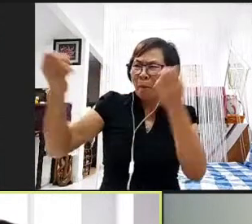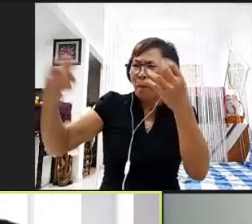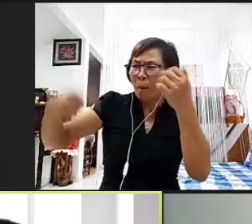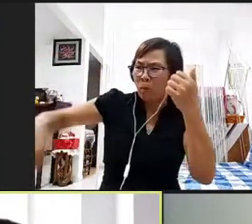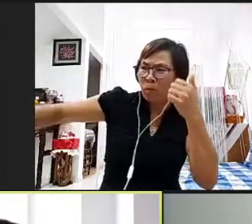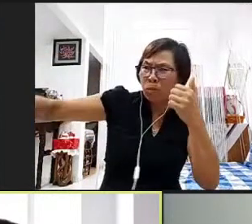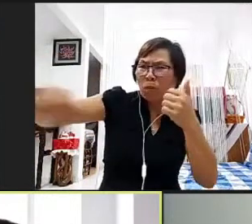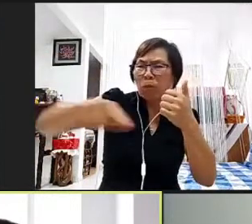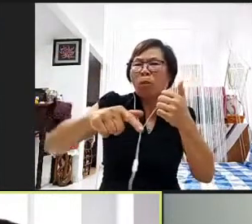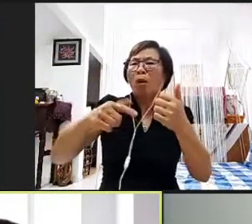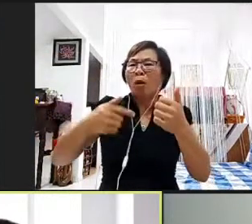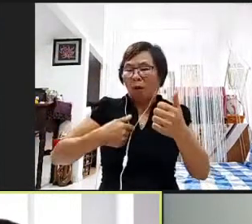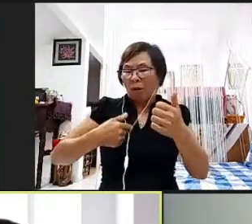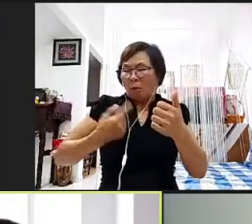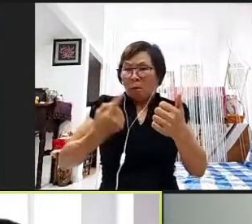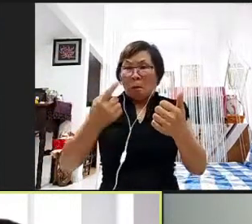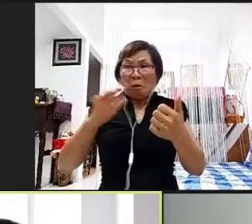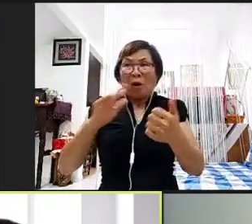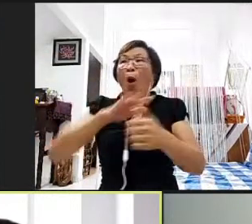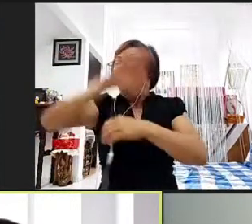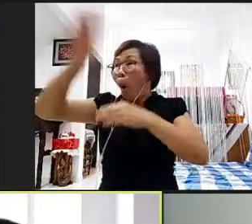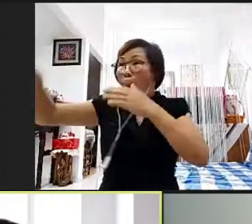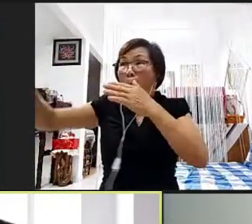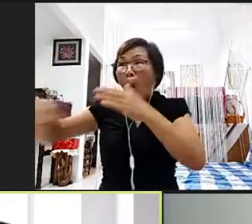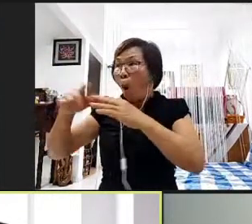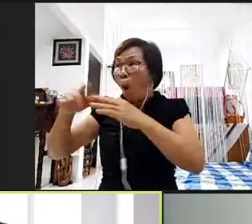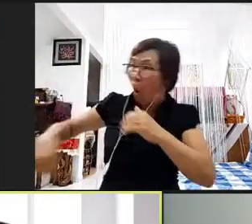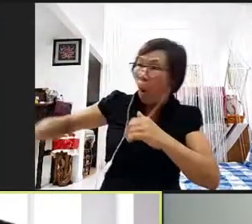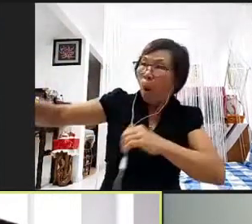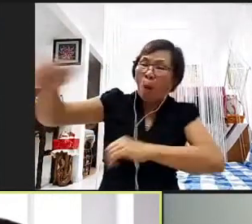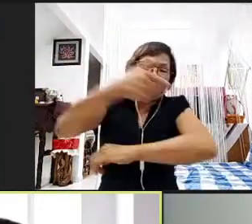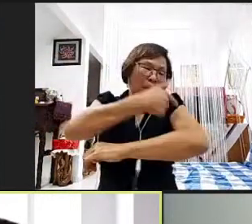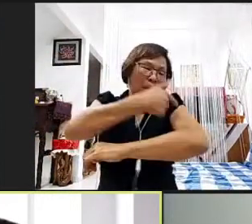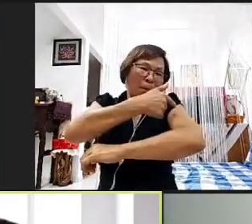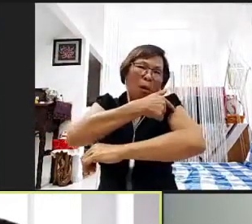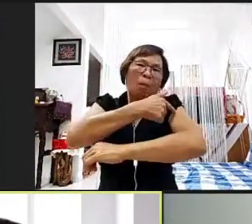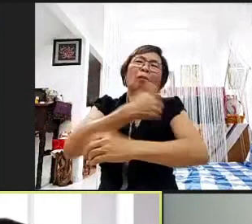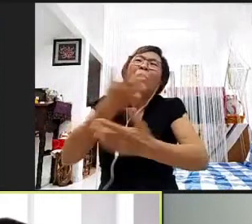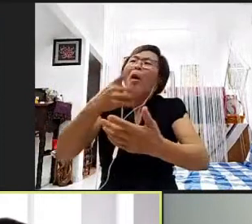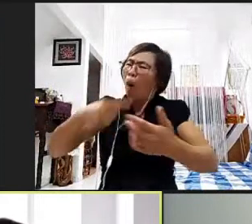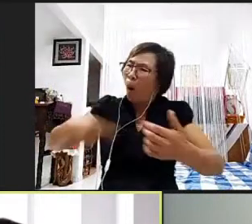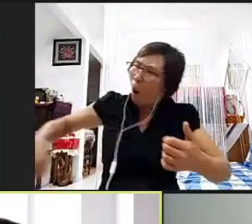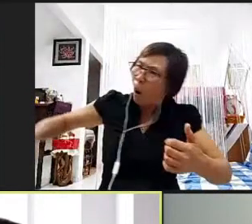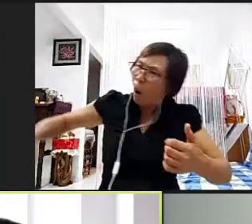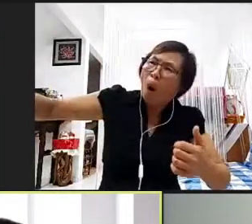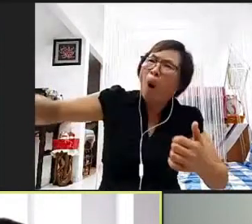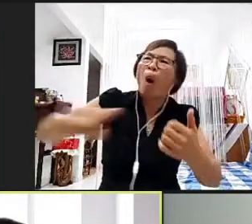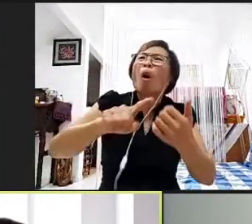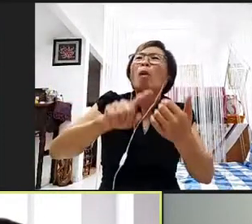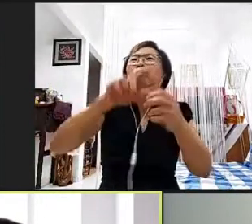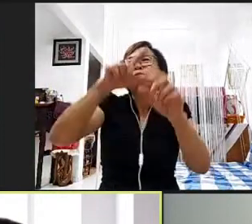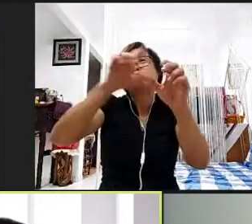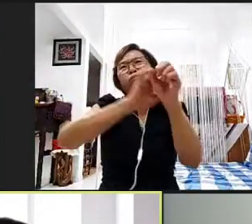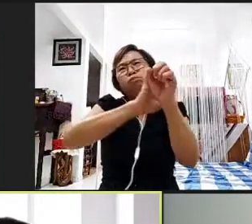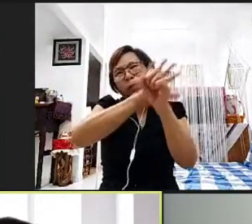the vaccine. We are all going through the pandemic together. We are not alone. So that